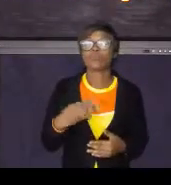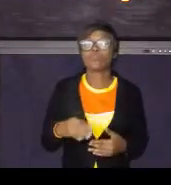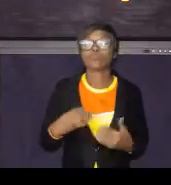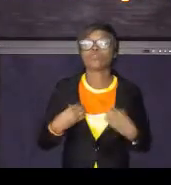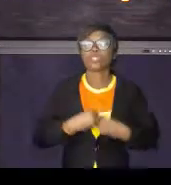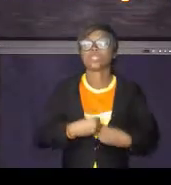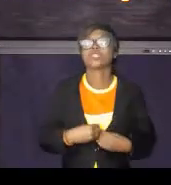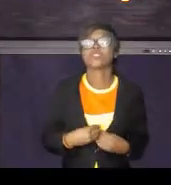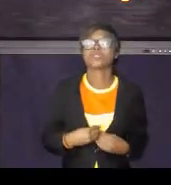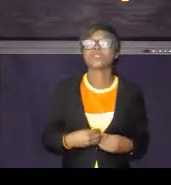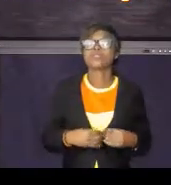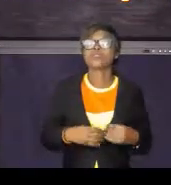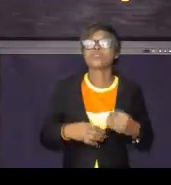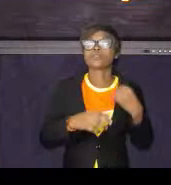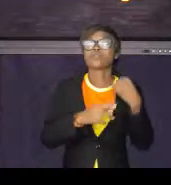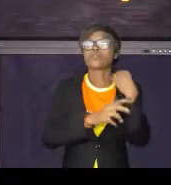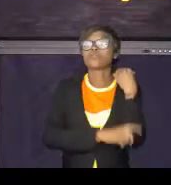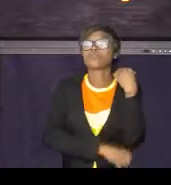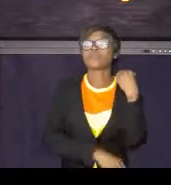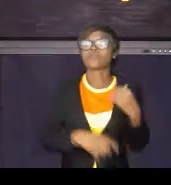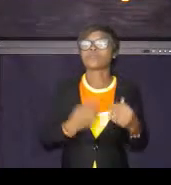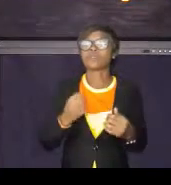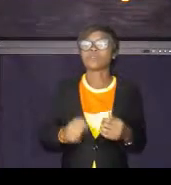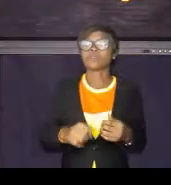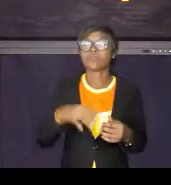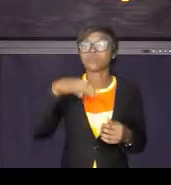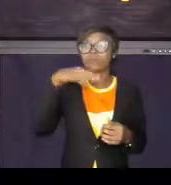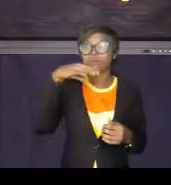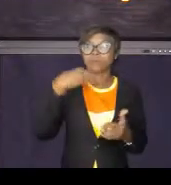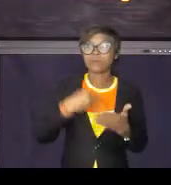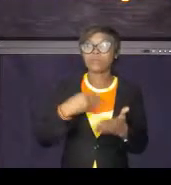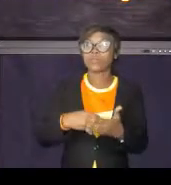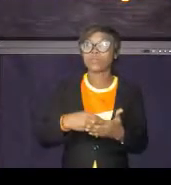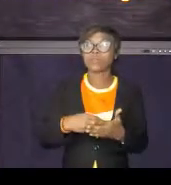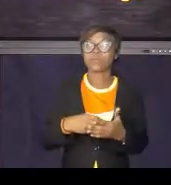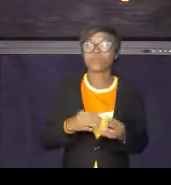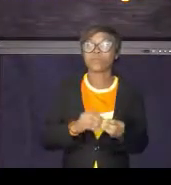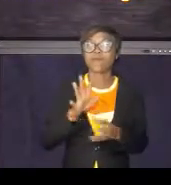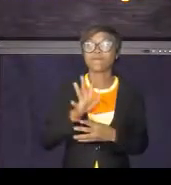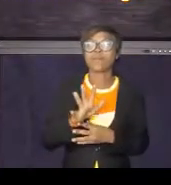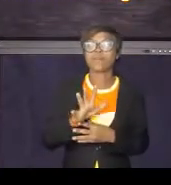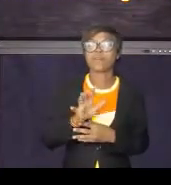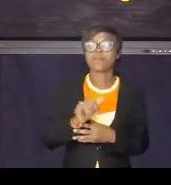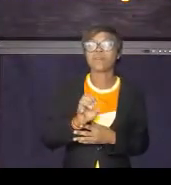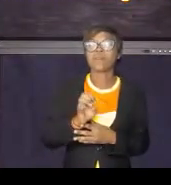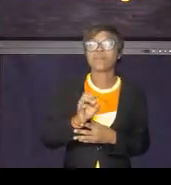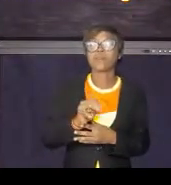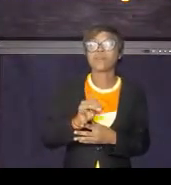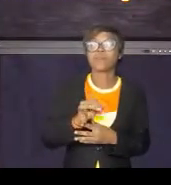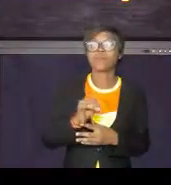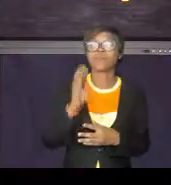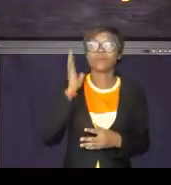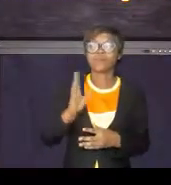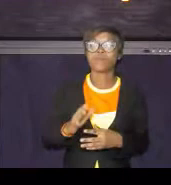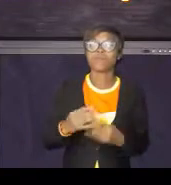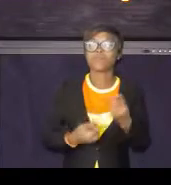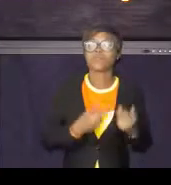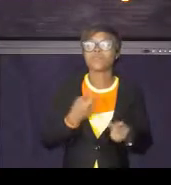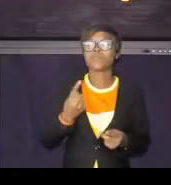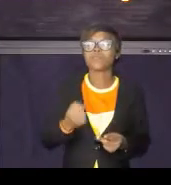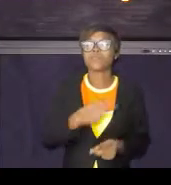money. And lastly, during the week. Yemi will visit the clinic during the